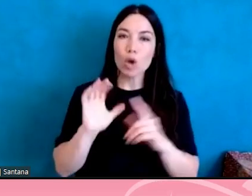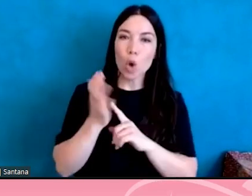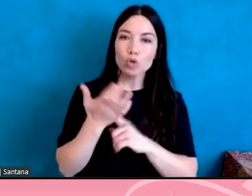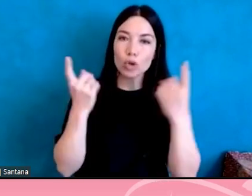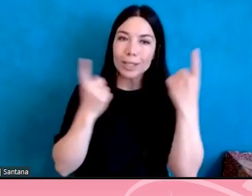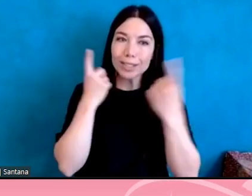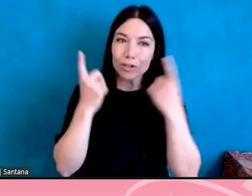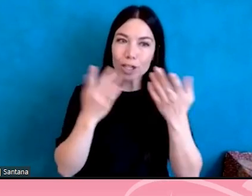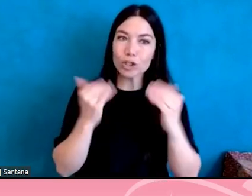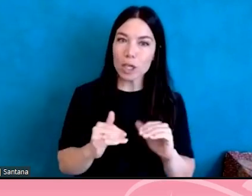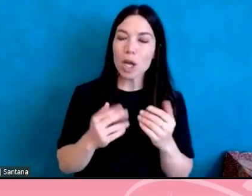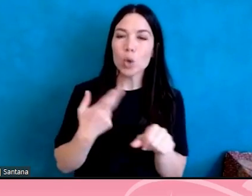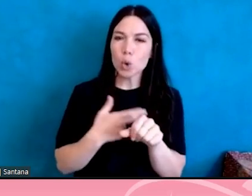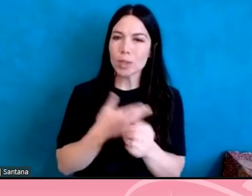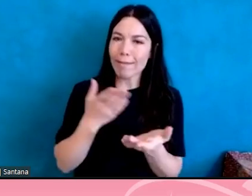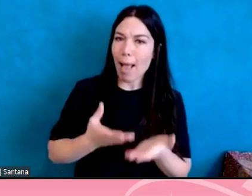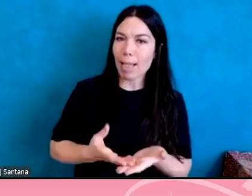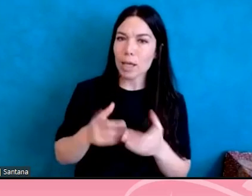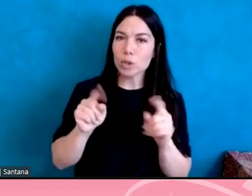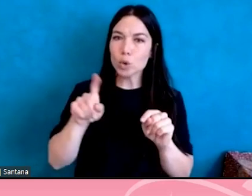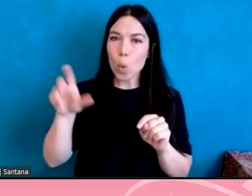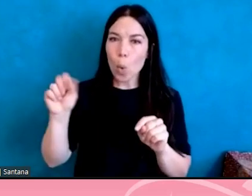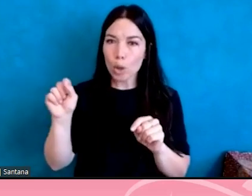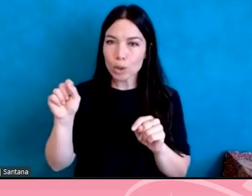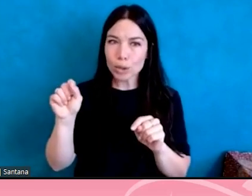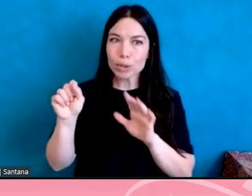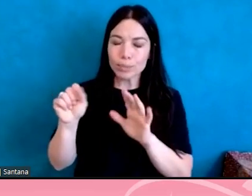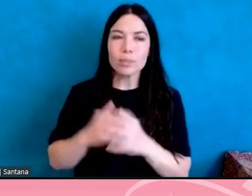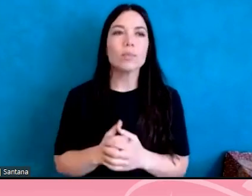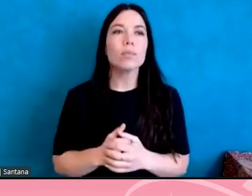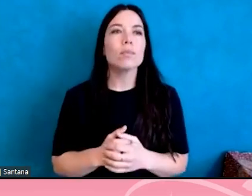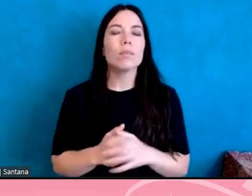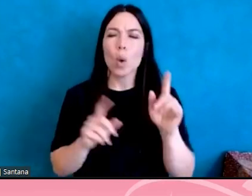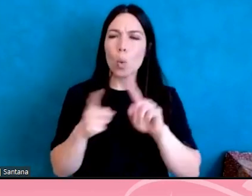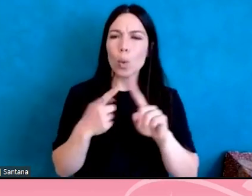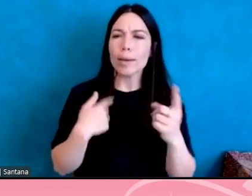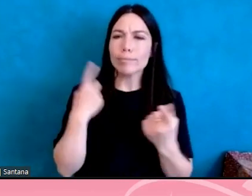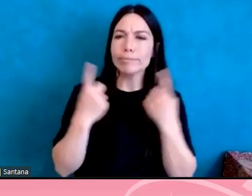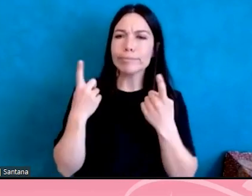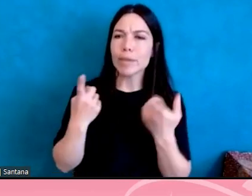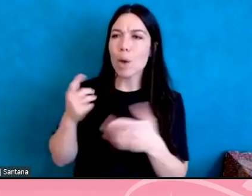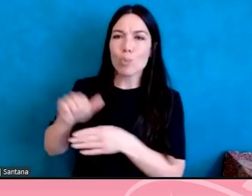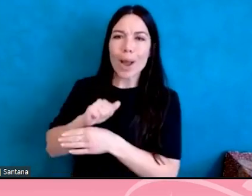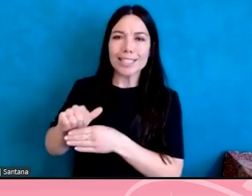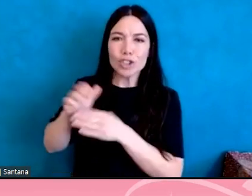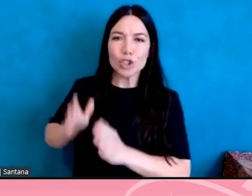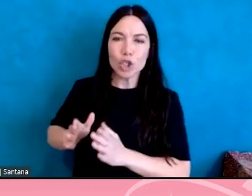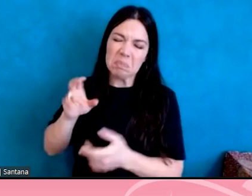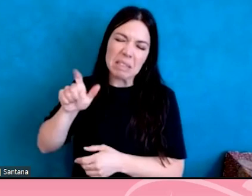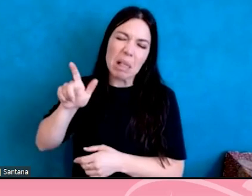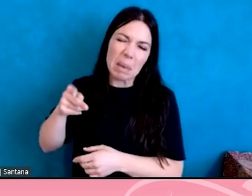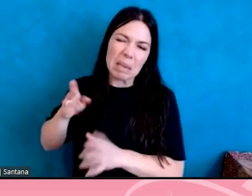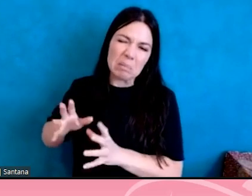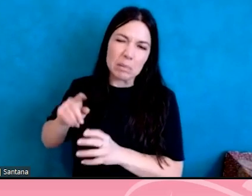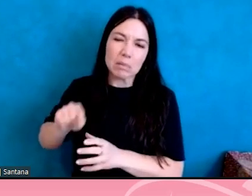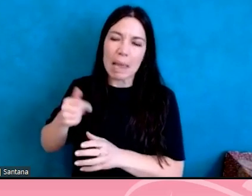form. When we think about a practitioner, and this is specifically referring to a person who's a speech language pathologist, but it can be